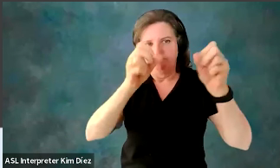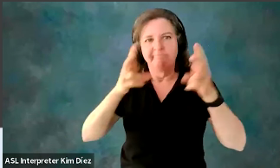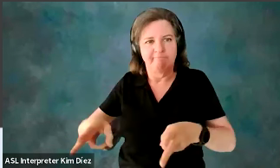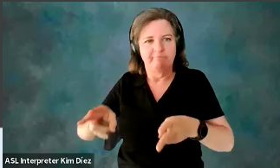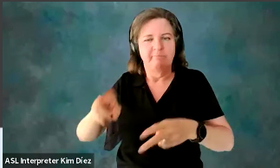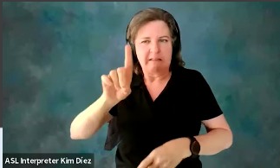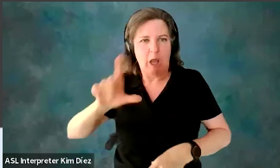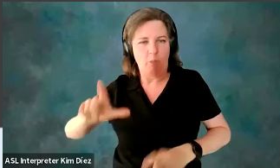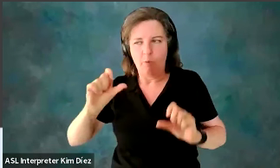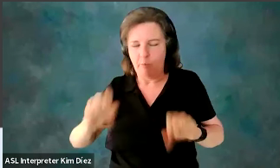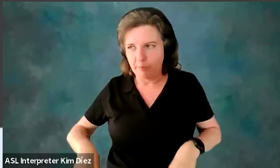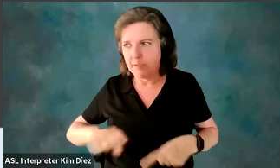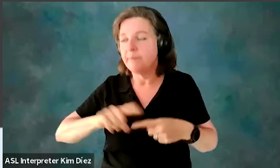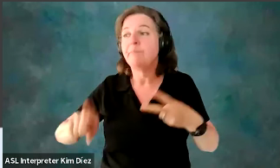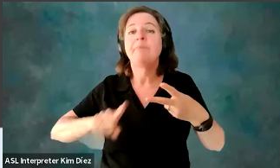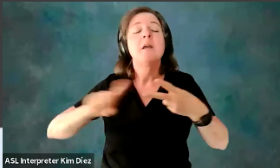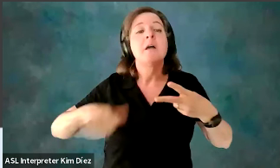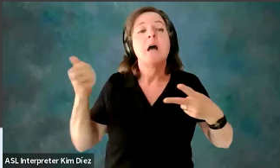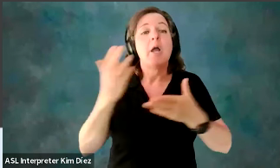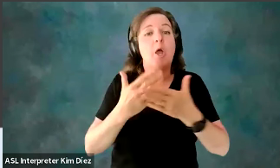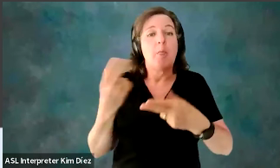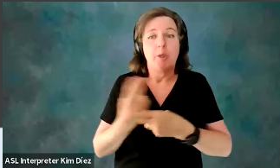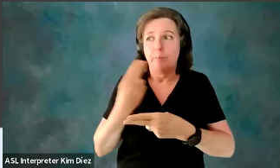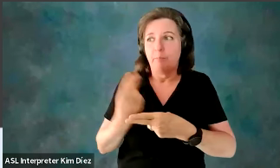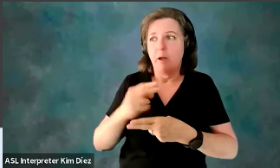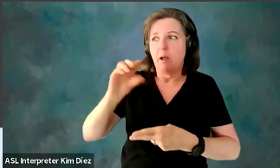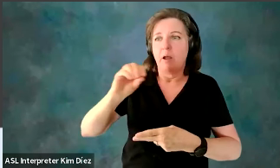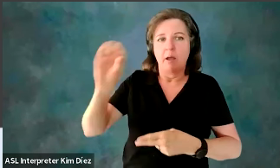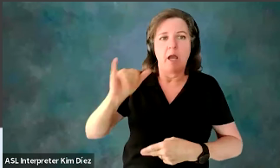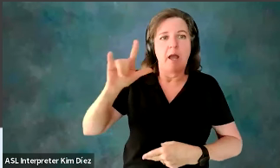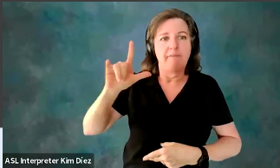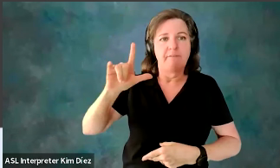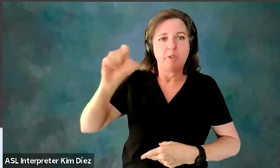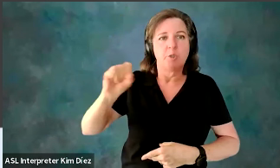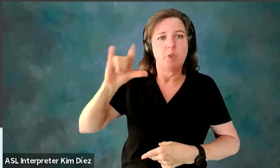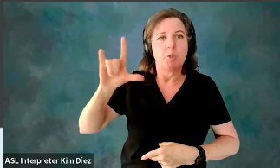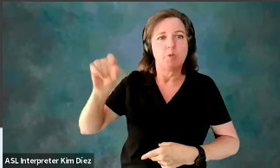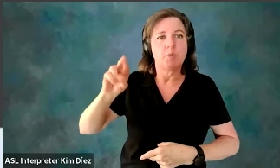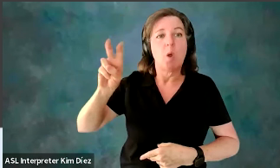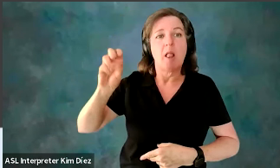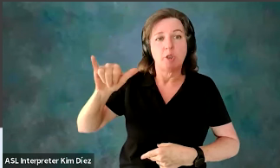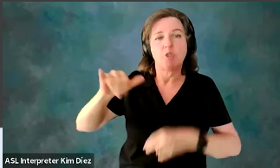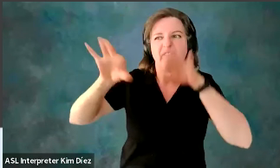is very much used is the official soil series description,